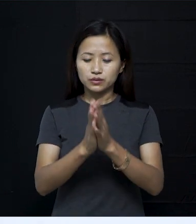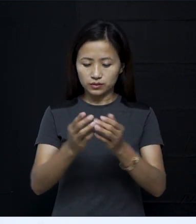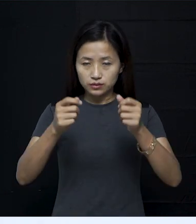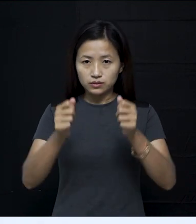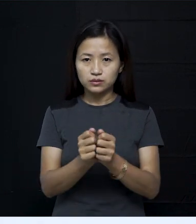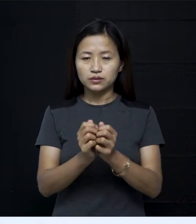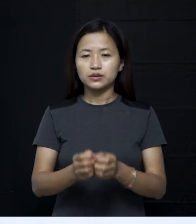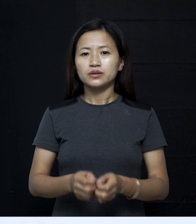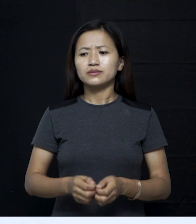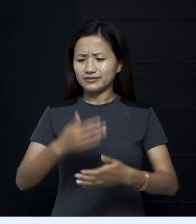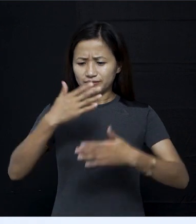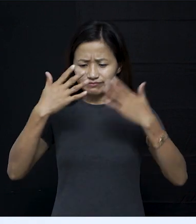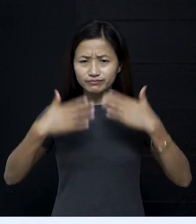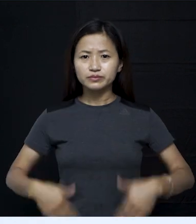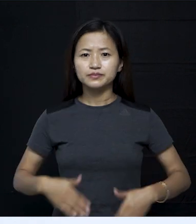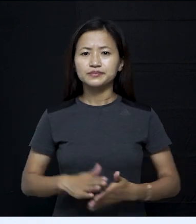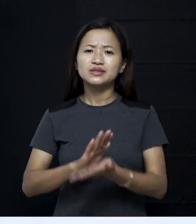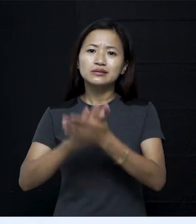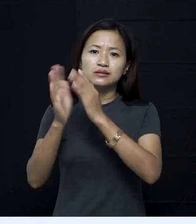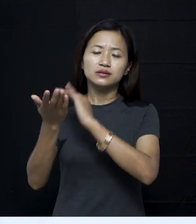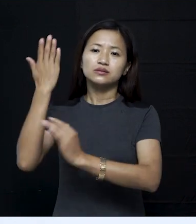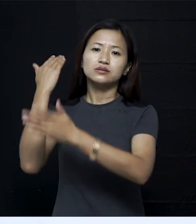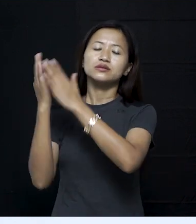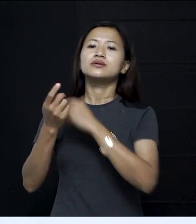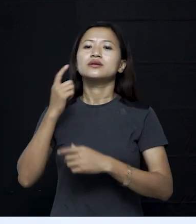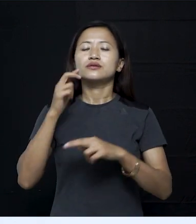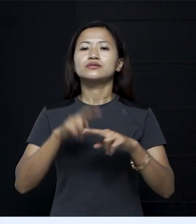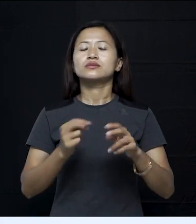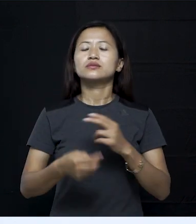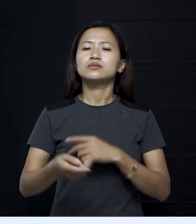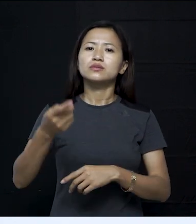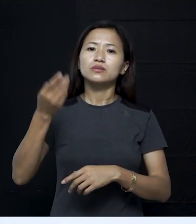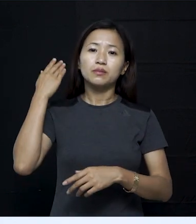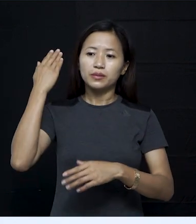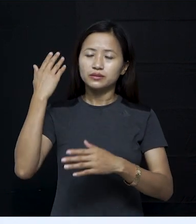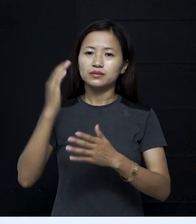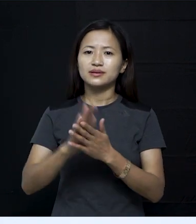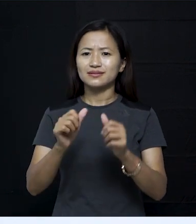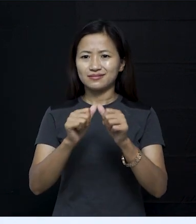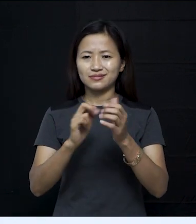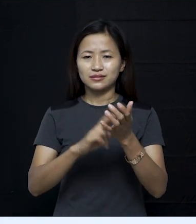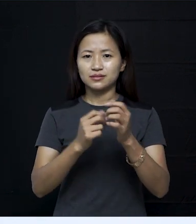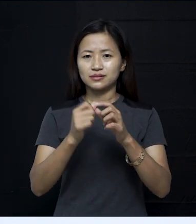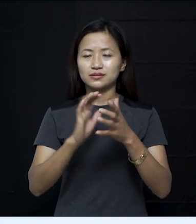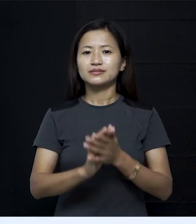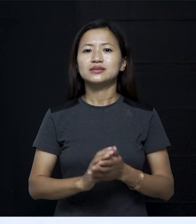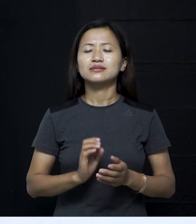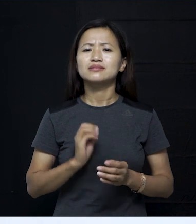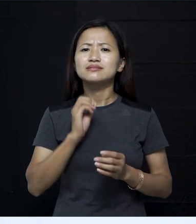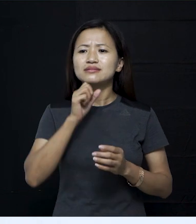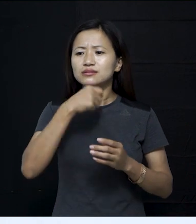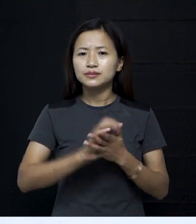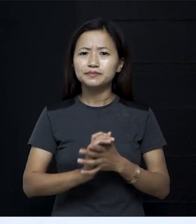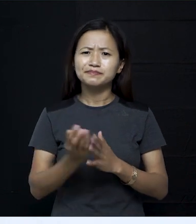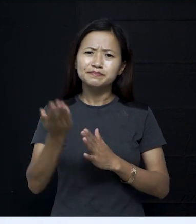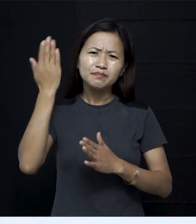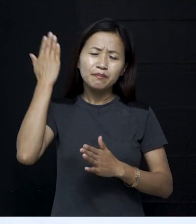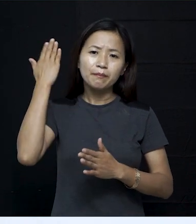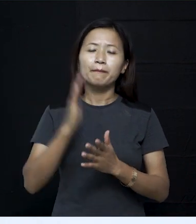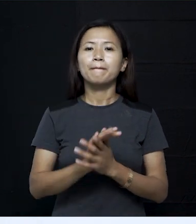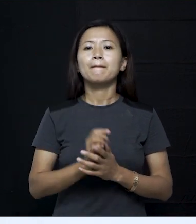human history, okay, because if you go back to ancient period, or we can say the early man, okay, we have discussed all these